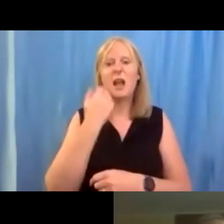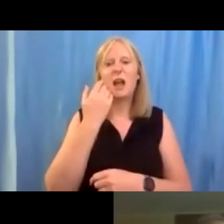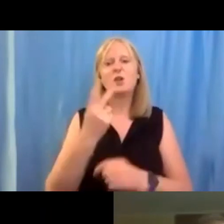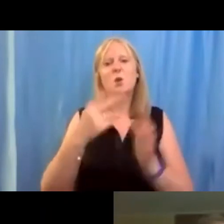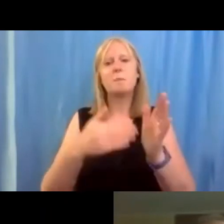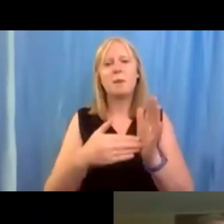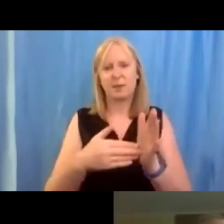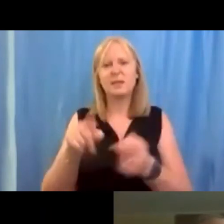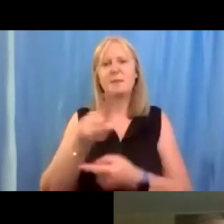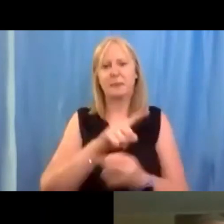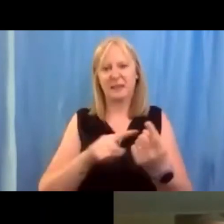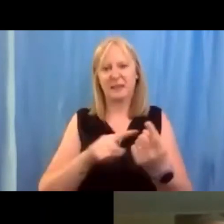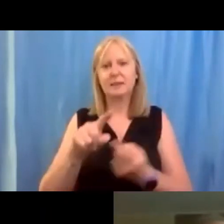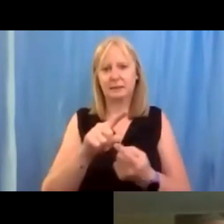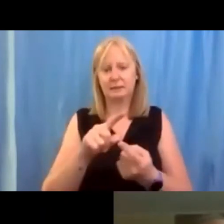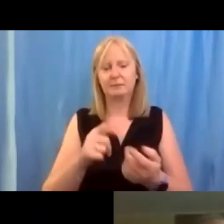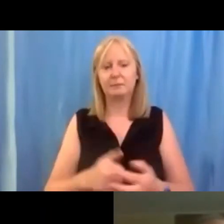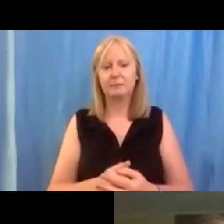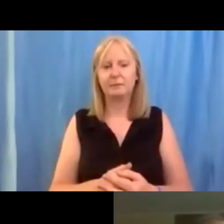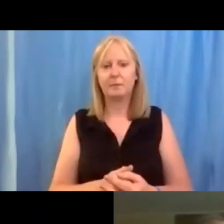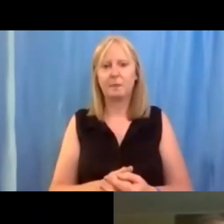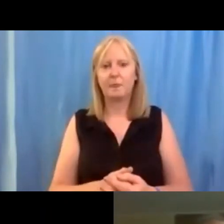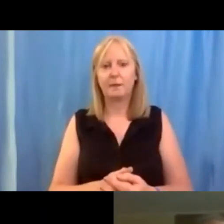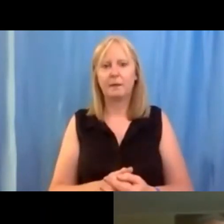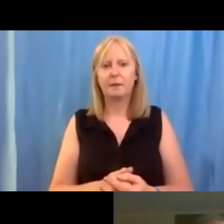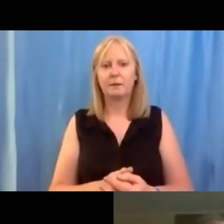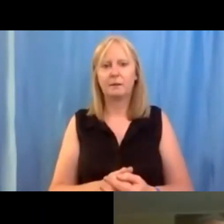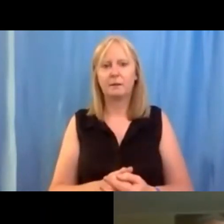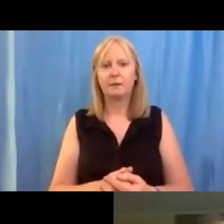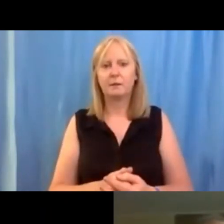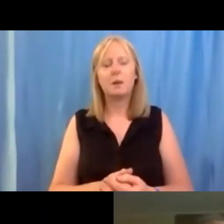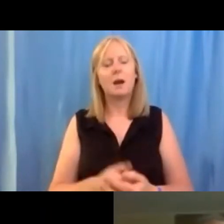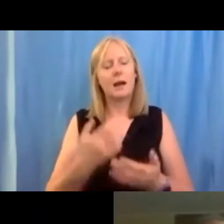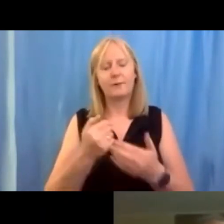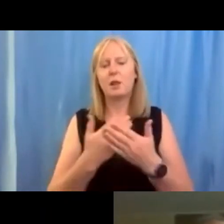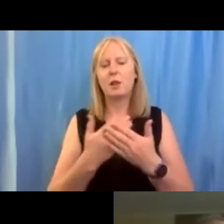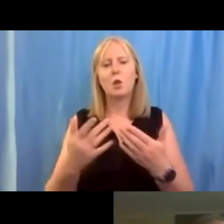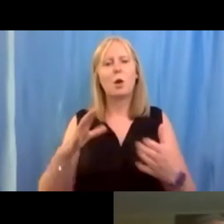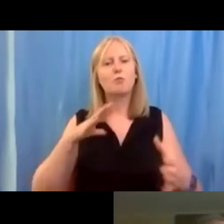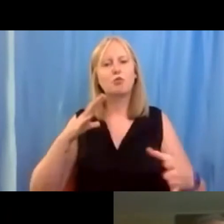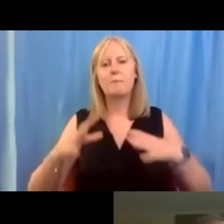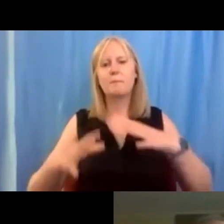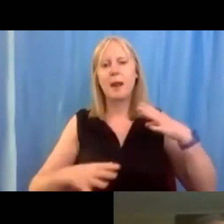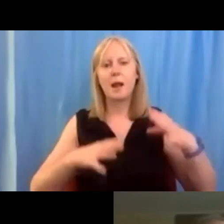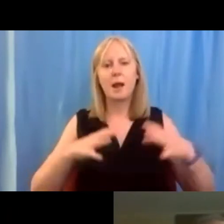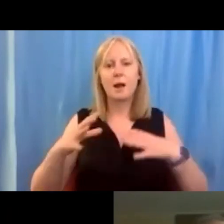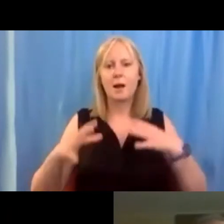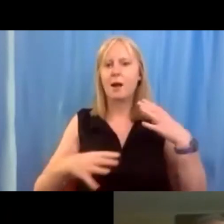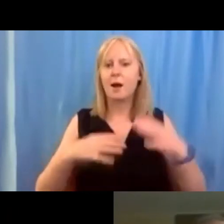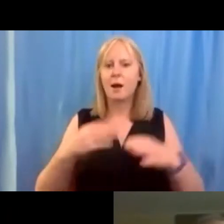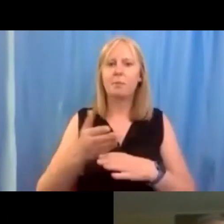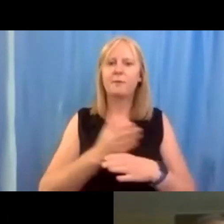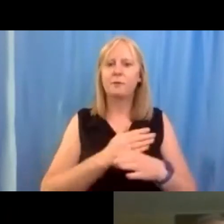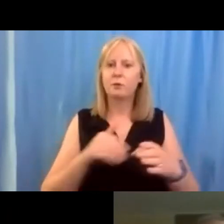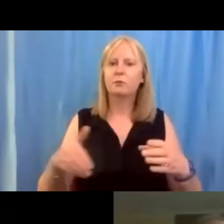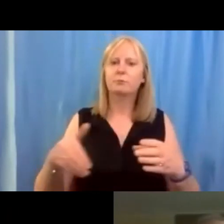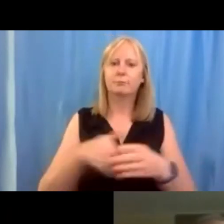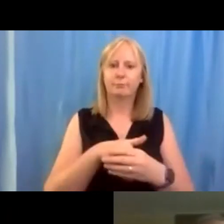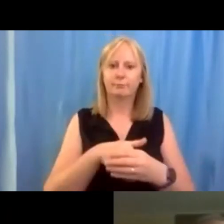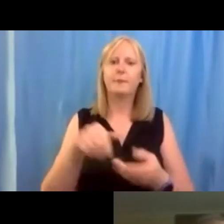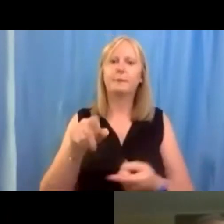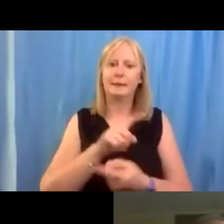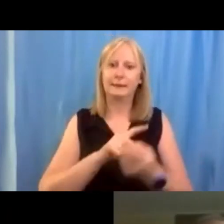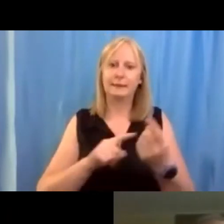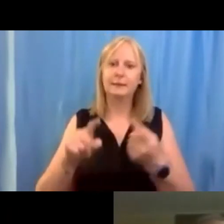months. But as I said, there is a lot of preparation to be done for a